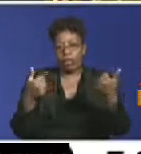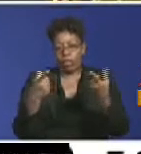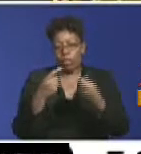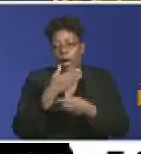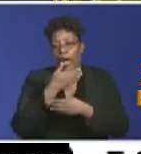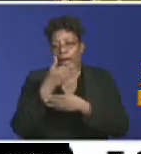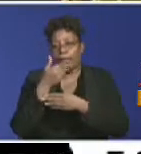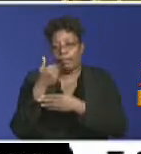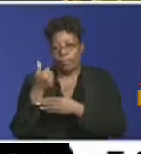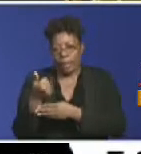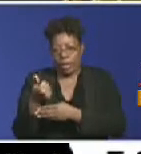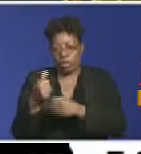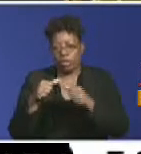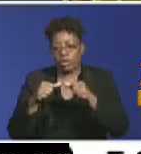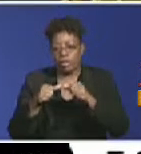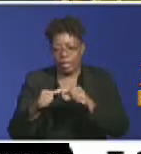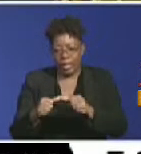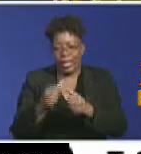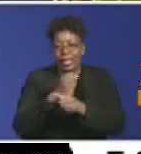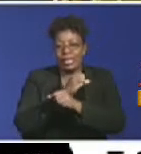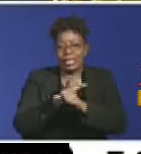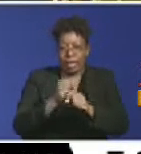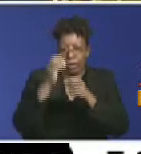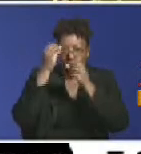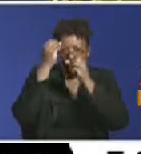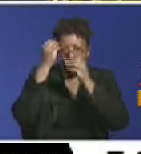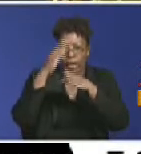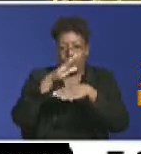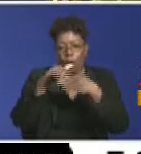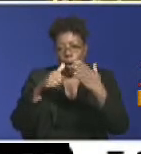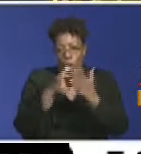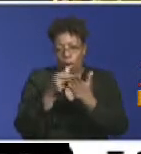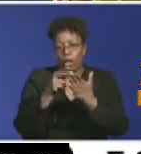do our very best to remain safe, adhering to all the protocols.